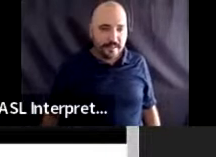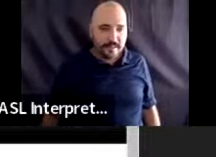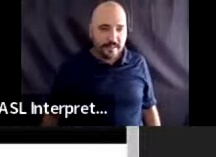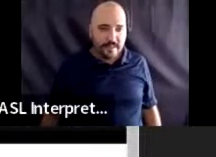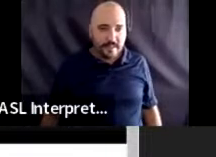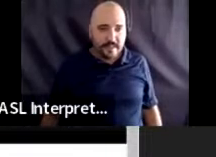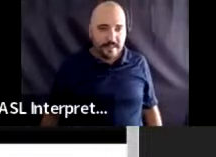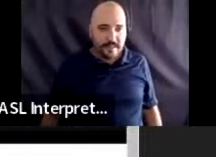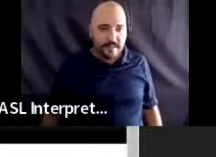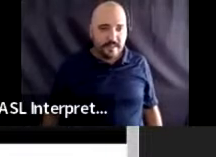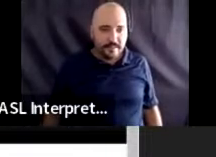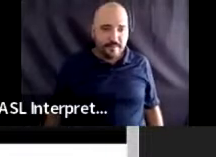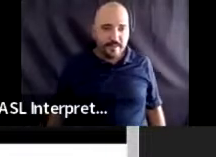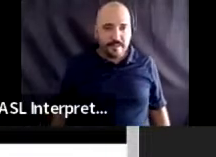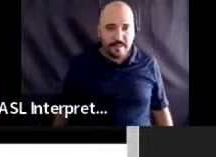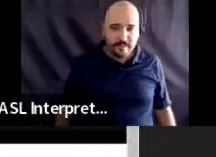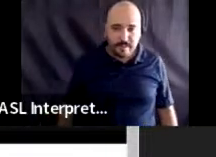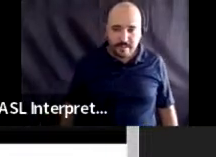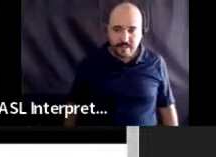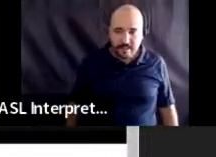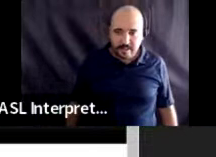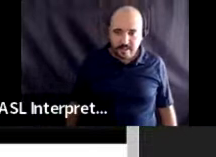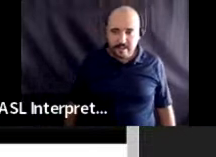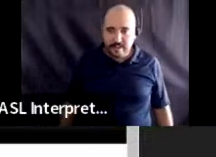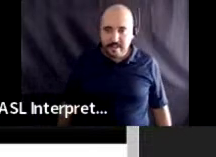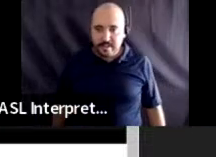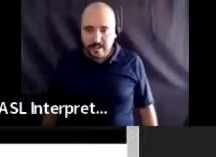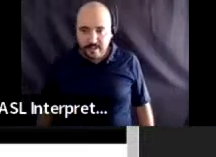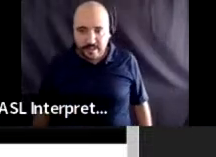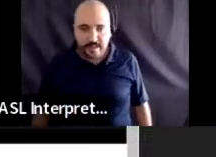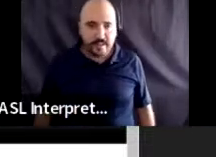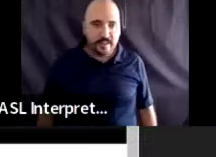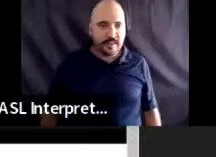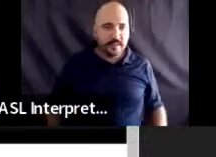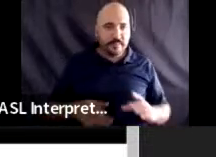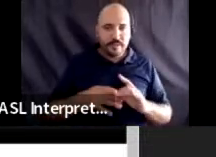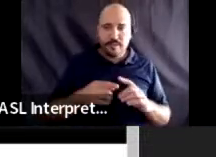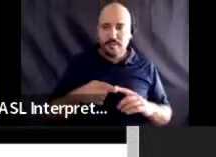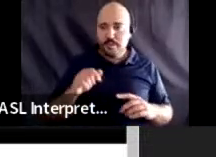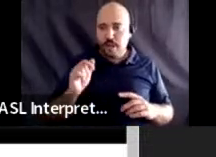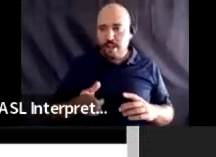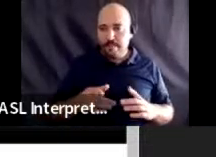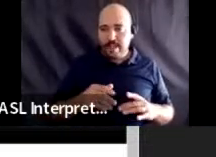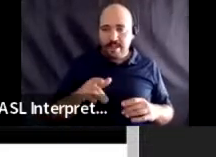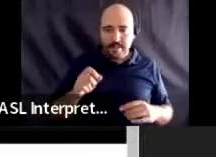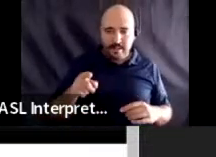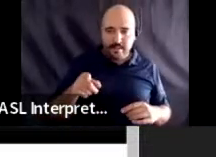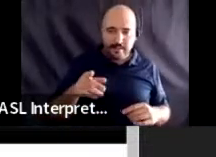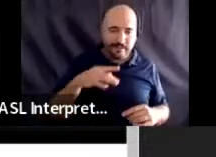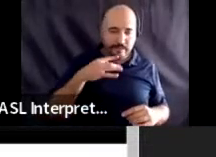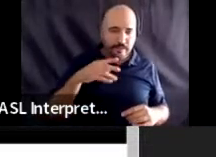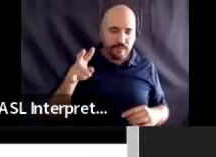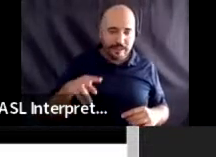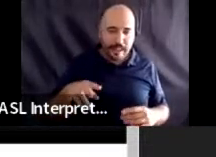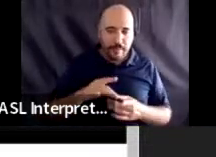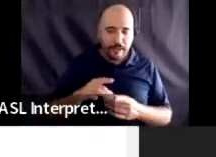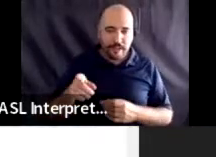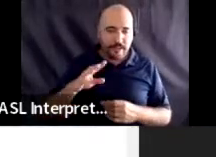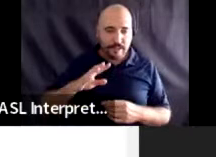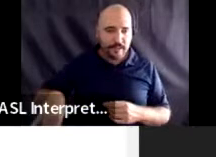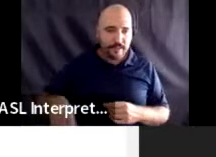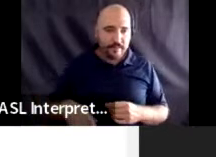Until this, the statement has changed, right? From Martha Showing Jellens to all panelists. So sorry, must check. um, Find virtual